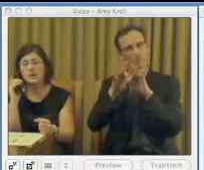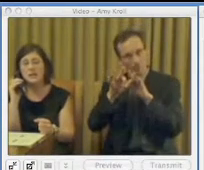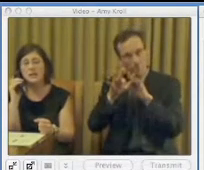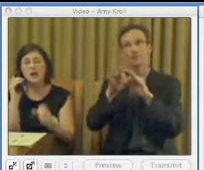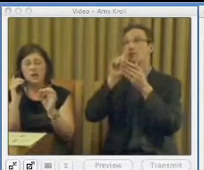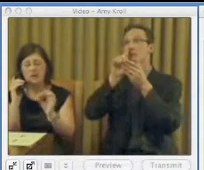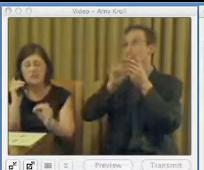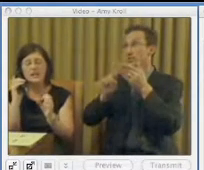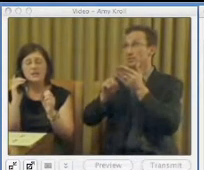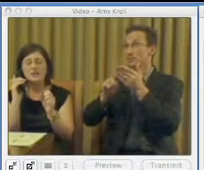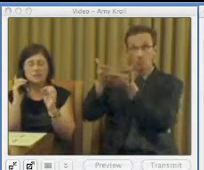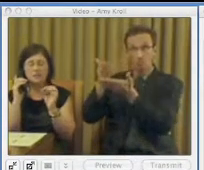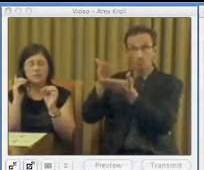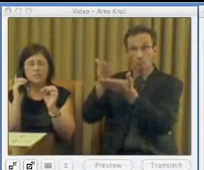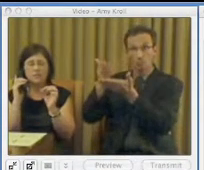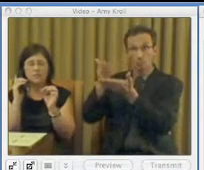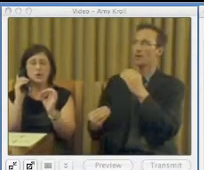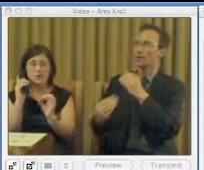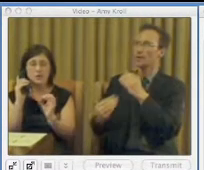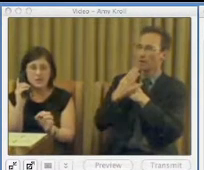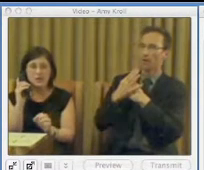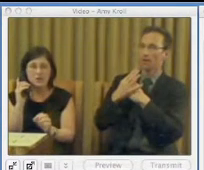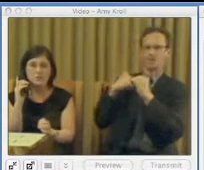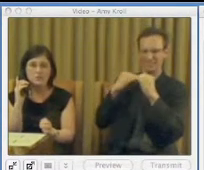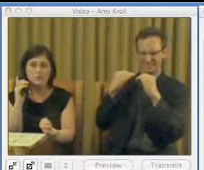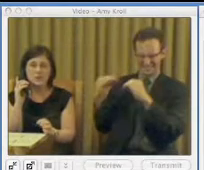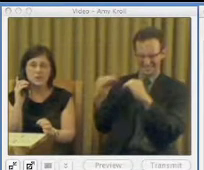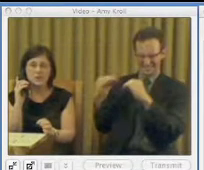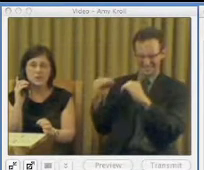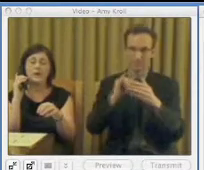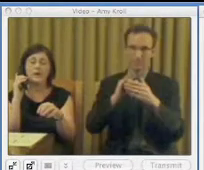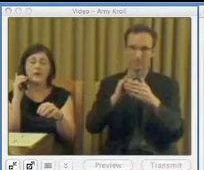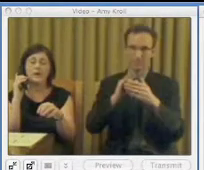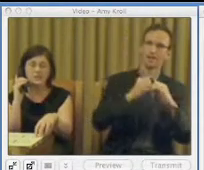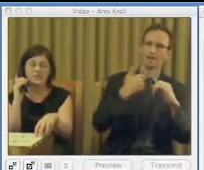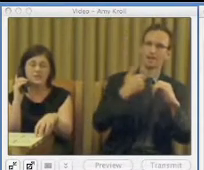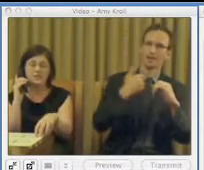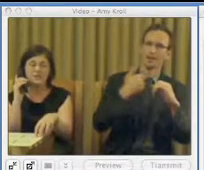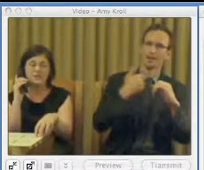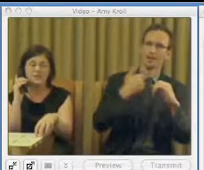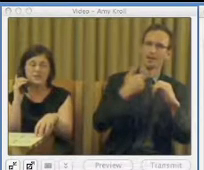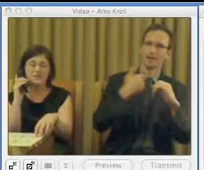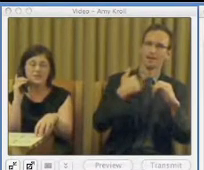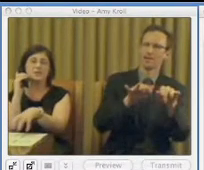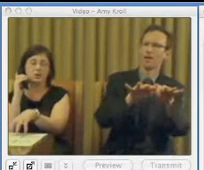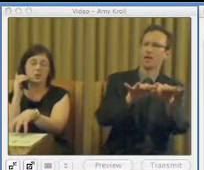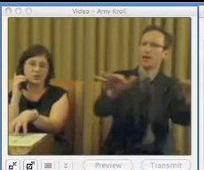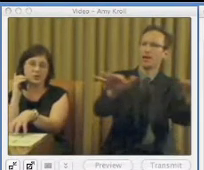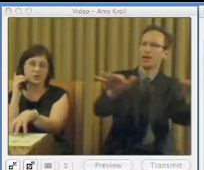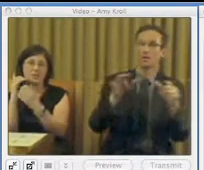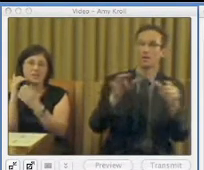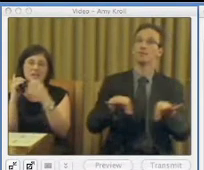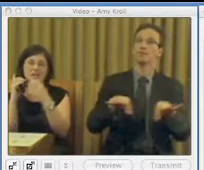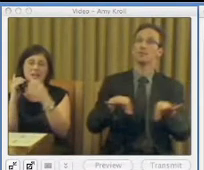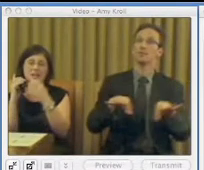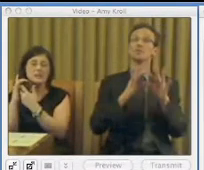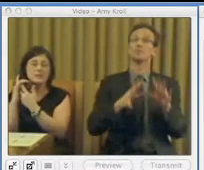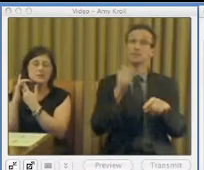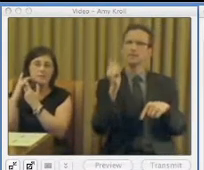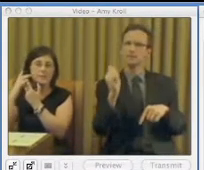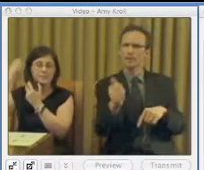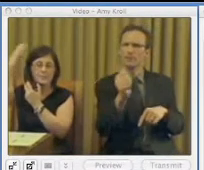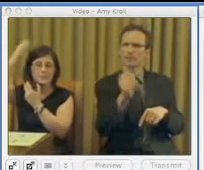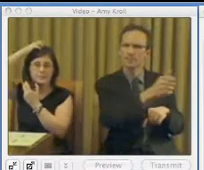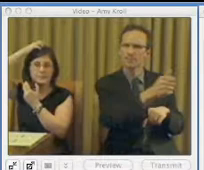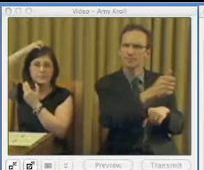links to the practice. And I really think it's critical for interpreters to be